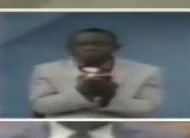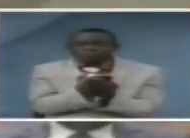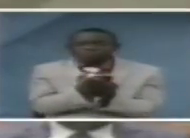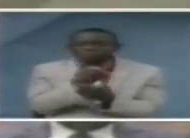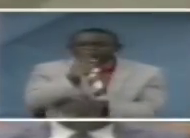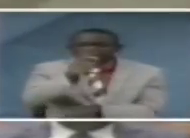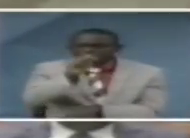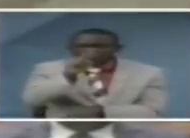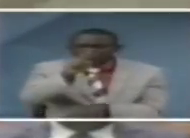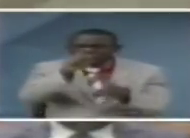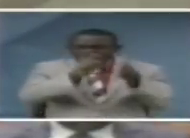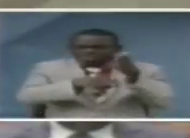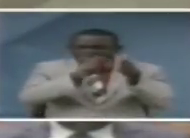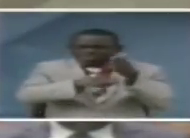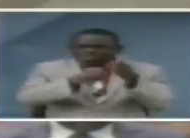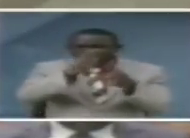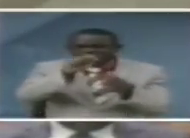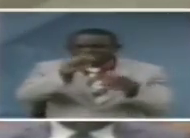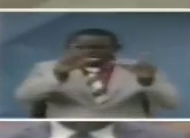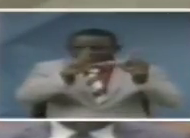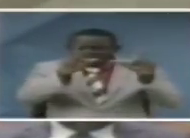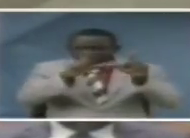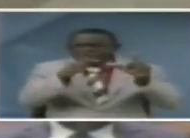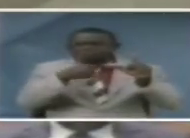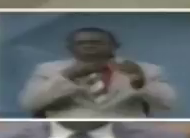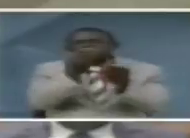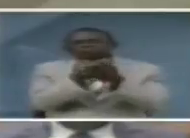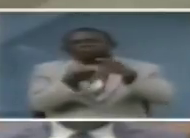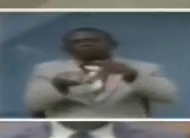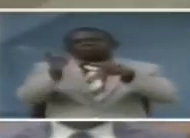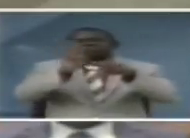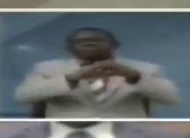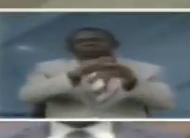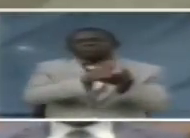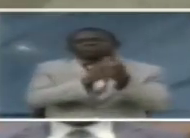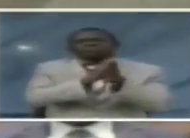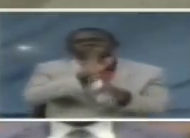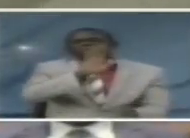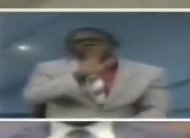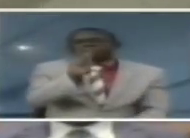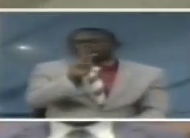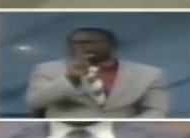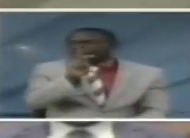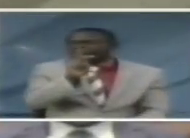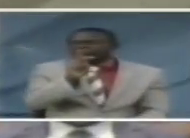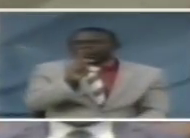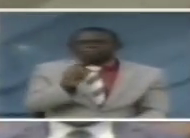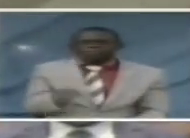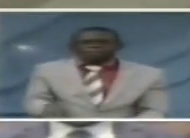Mr. Speaker, I propose to increase the TV levy to 5